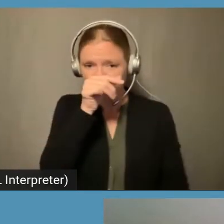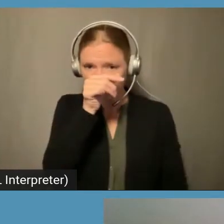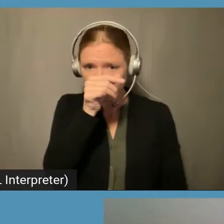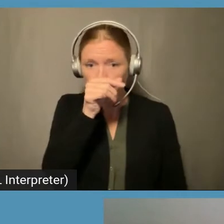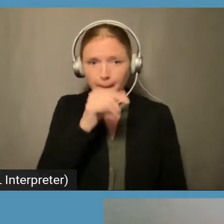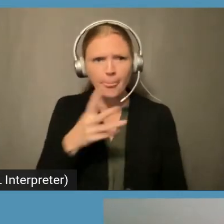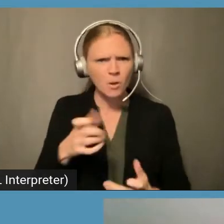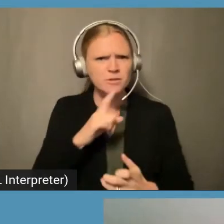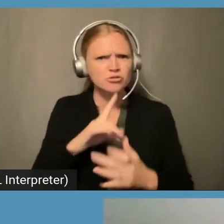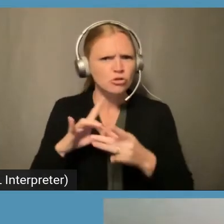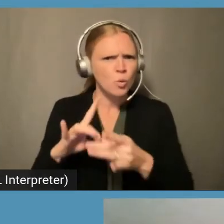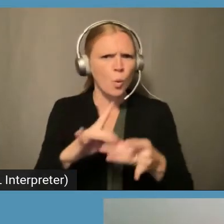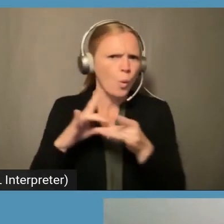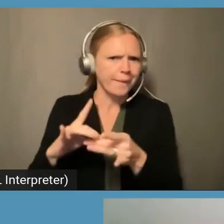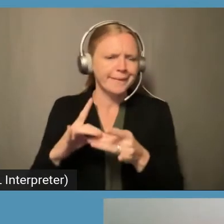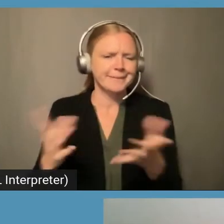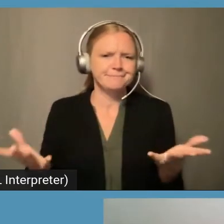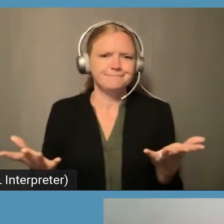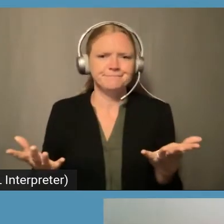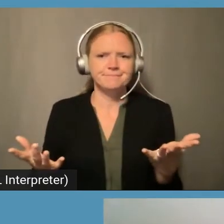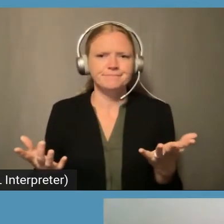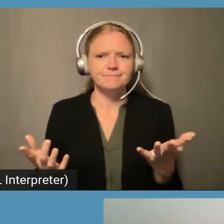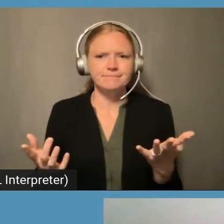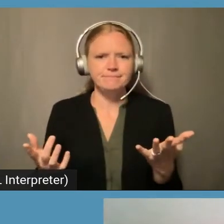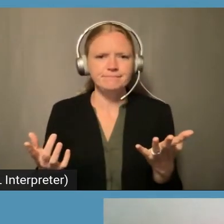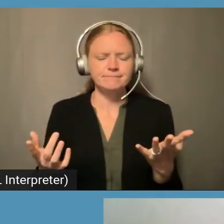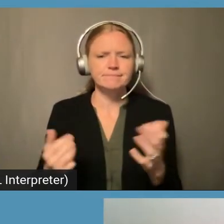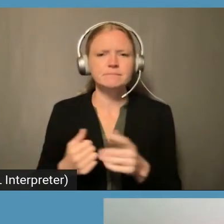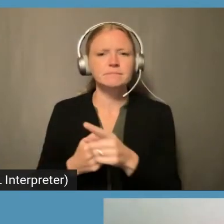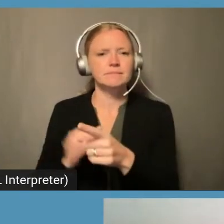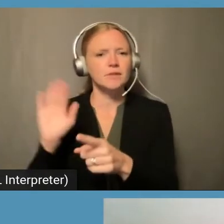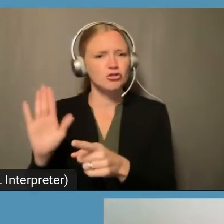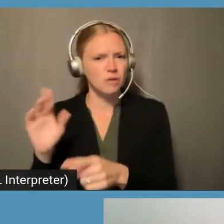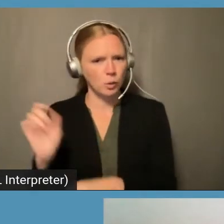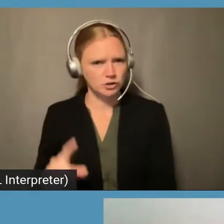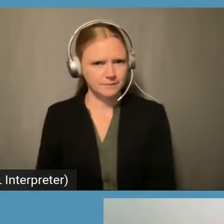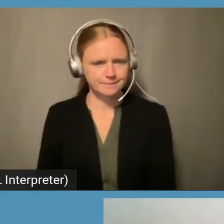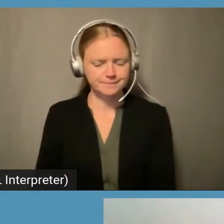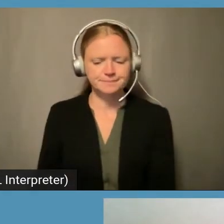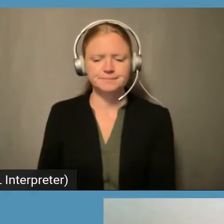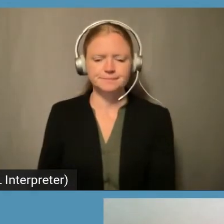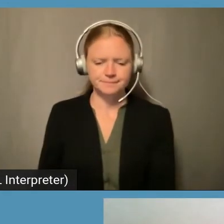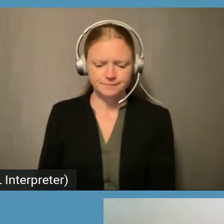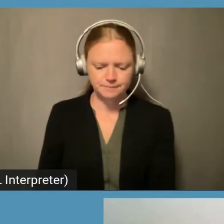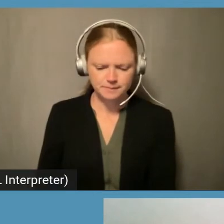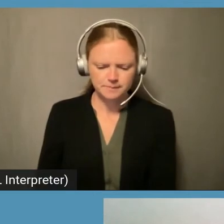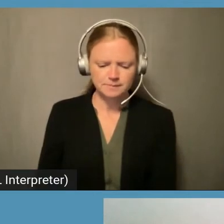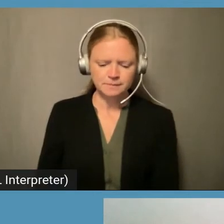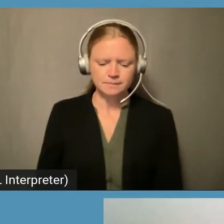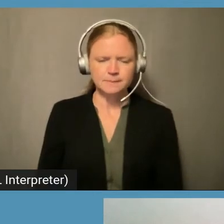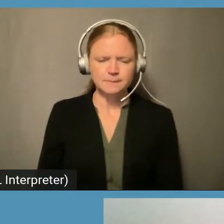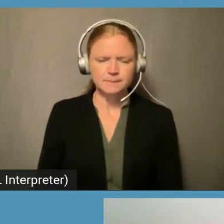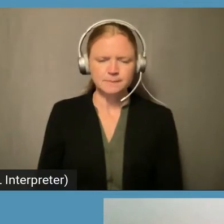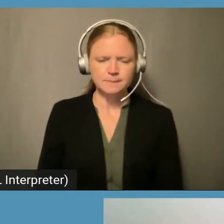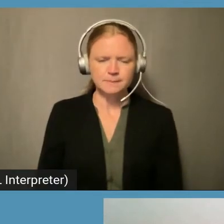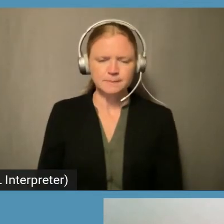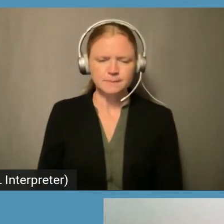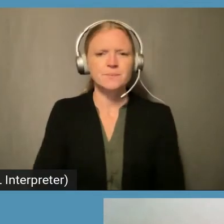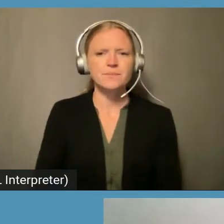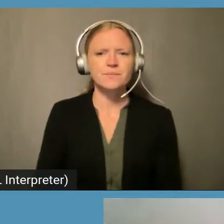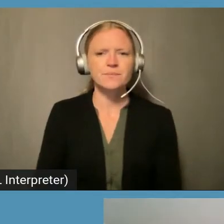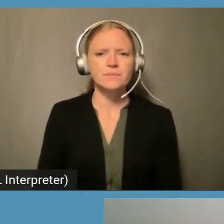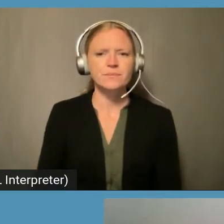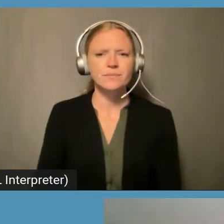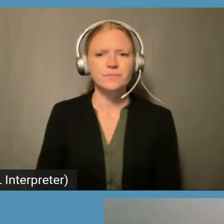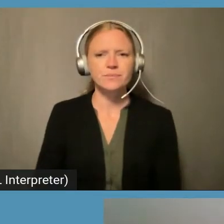are coordinated? That is a great question. I think that, I